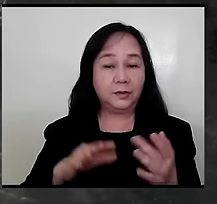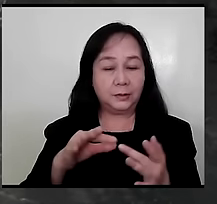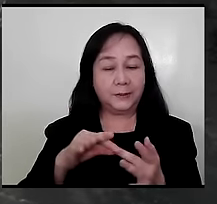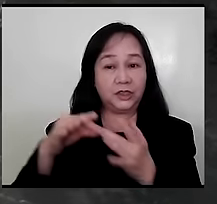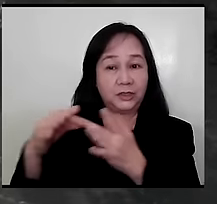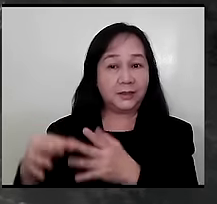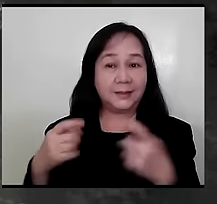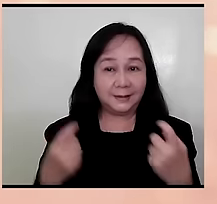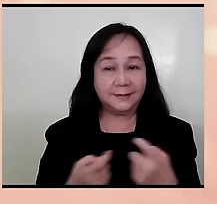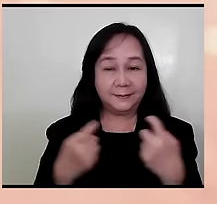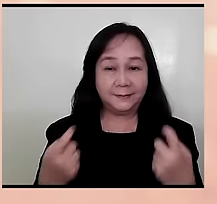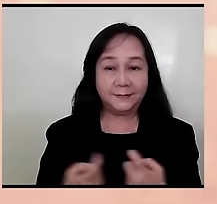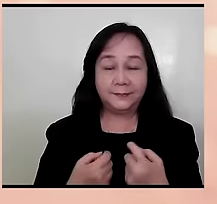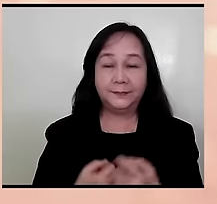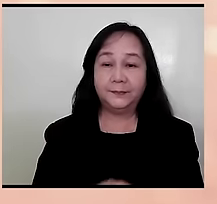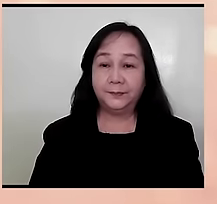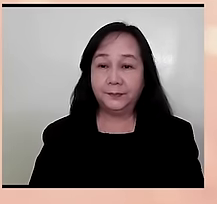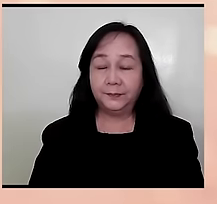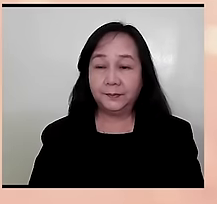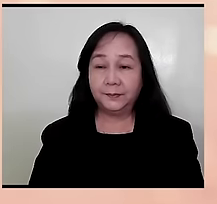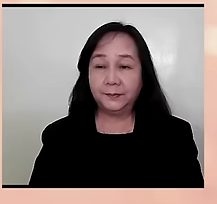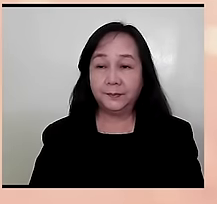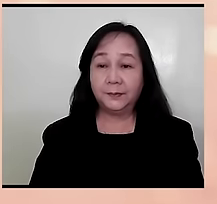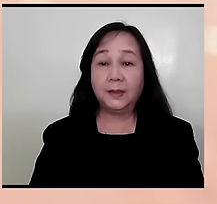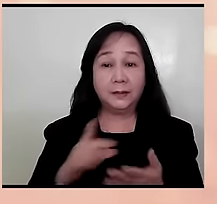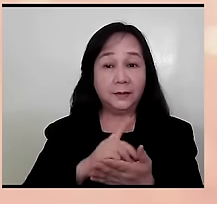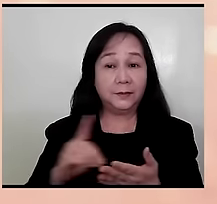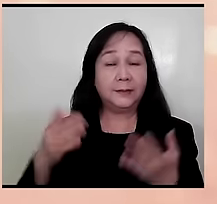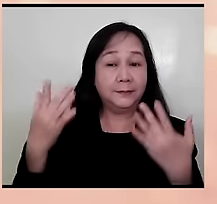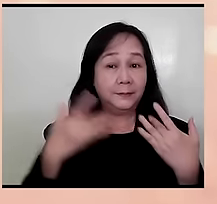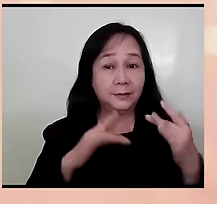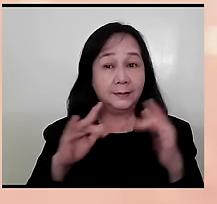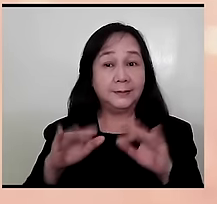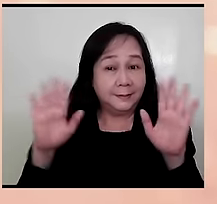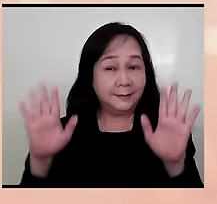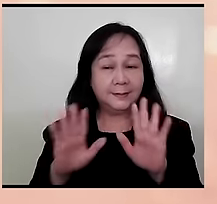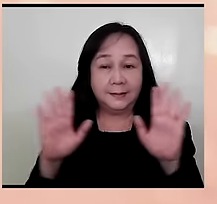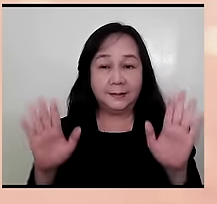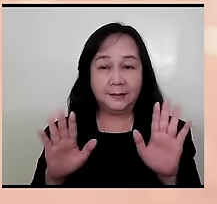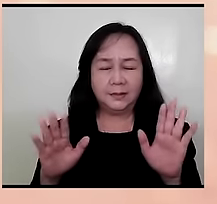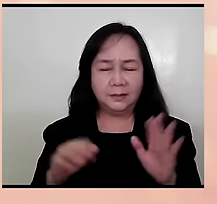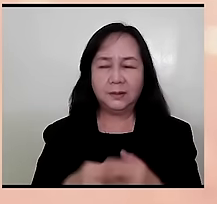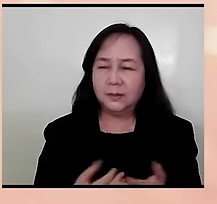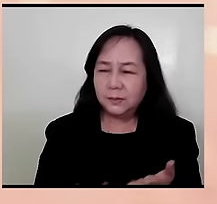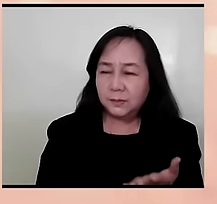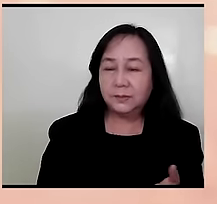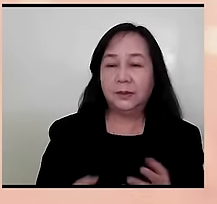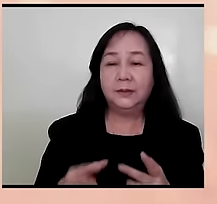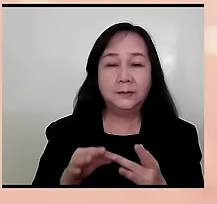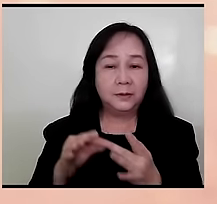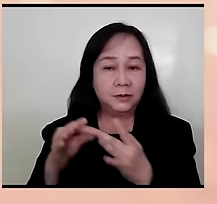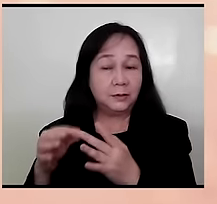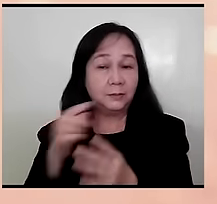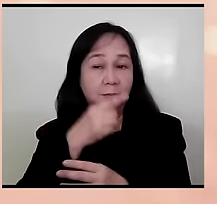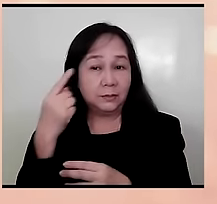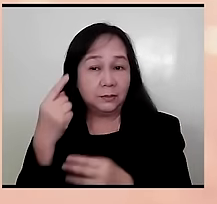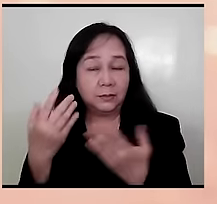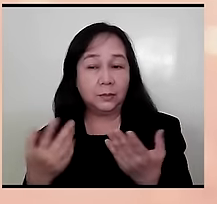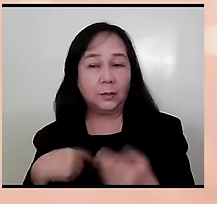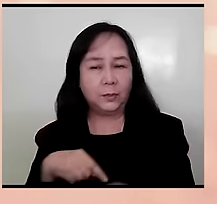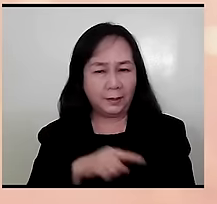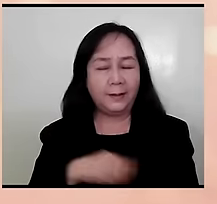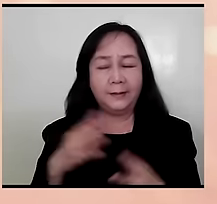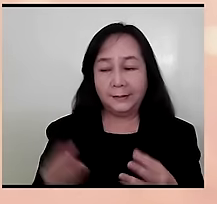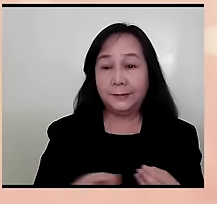sin. But Divine Mercy Sunday is quite special because we